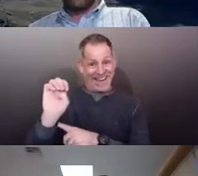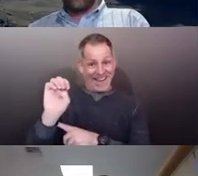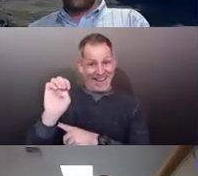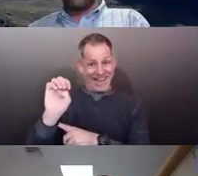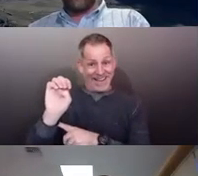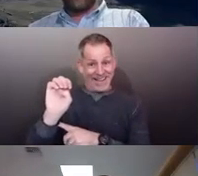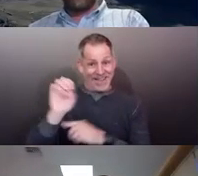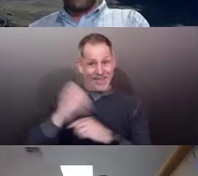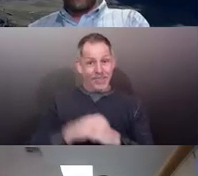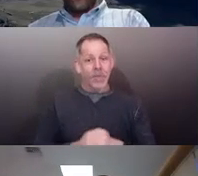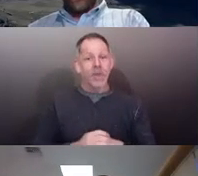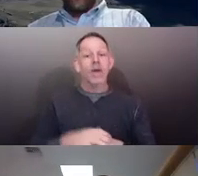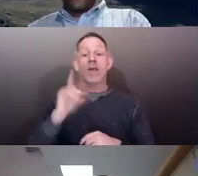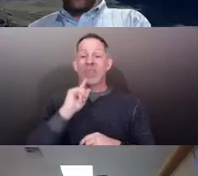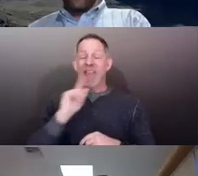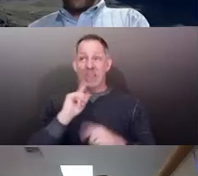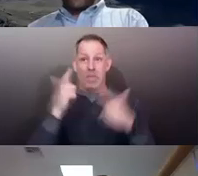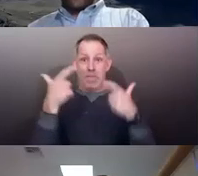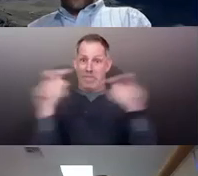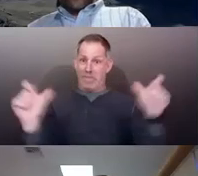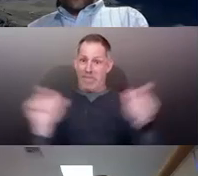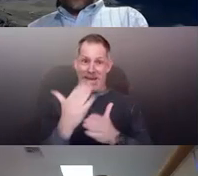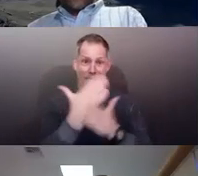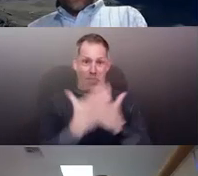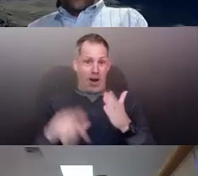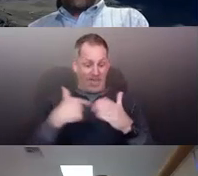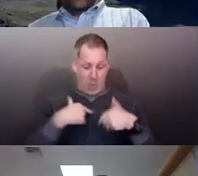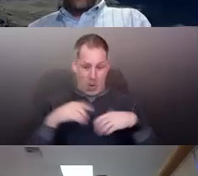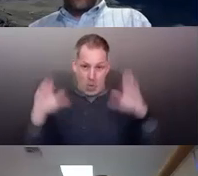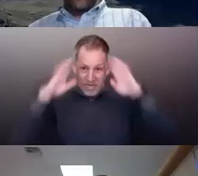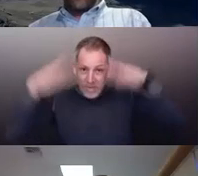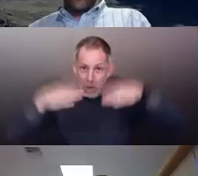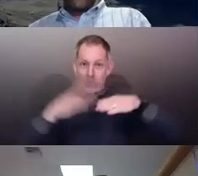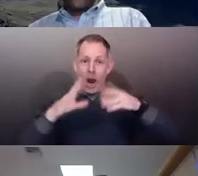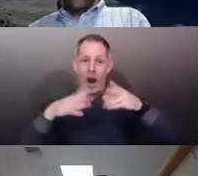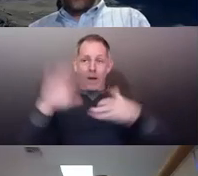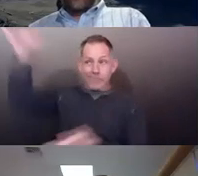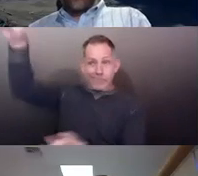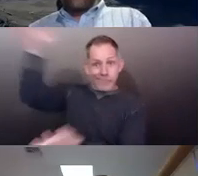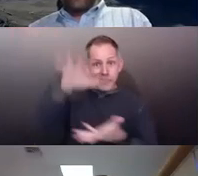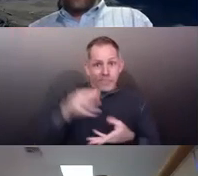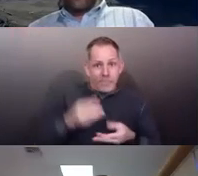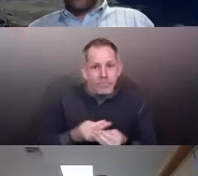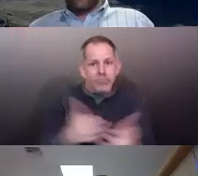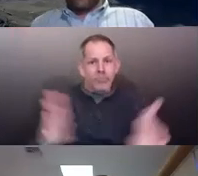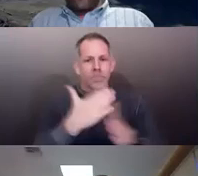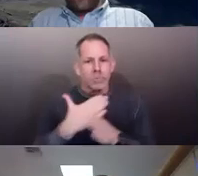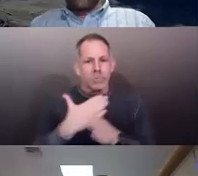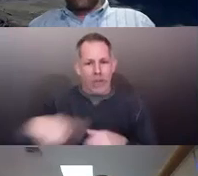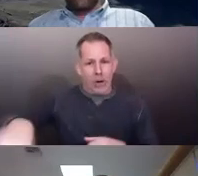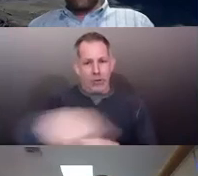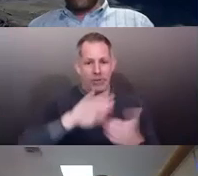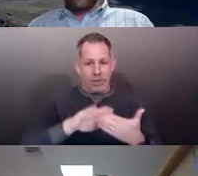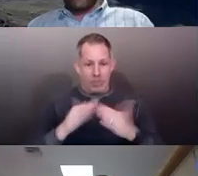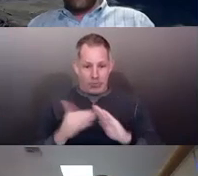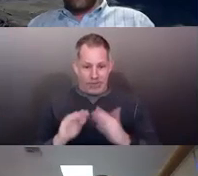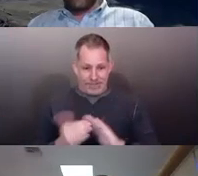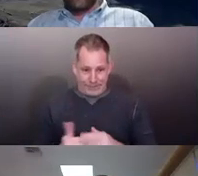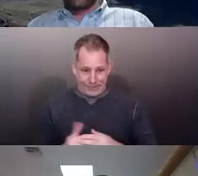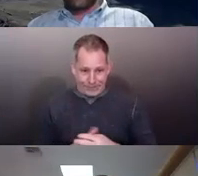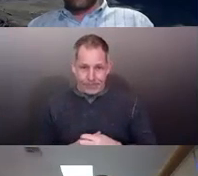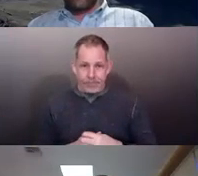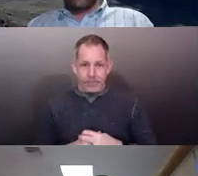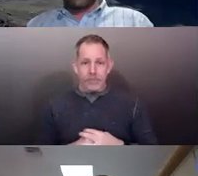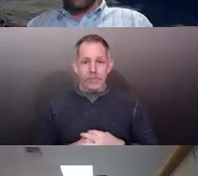of what we provide. We currently, right now, have procured a little over 21 million. I think that number might be a little dated. I think